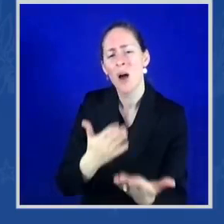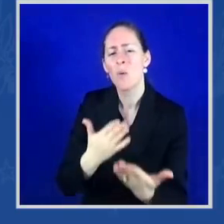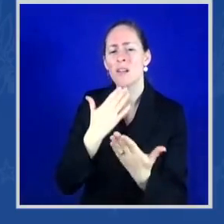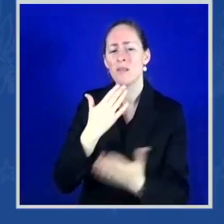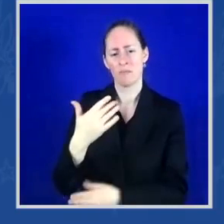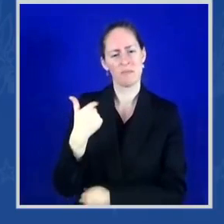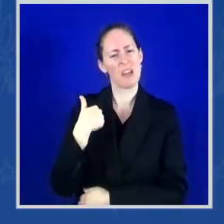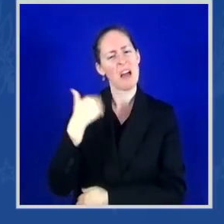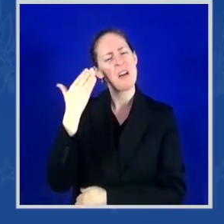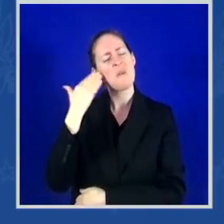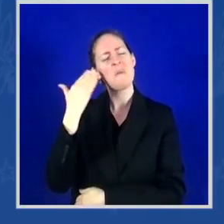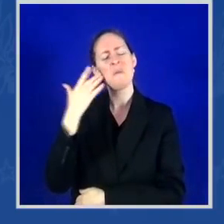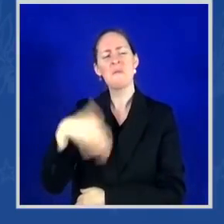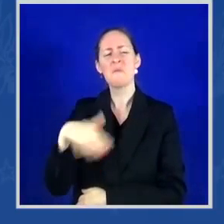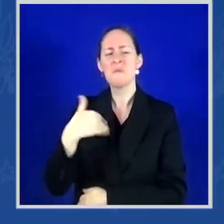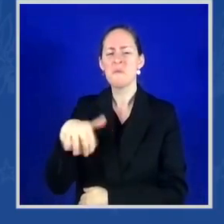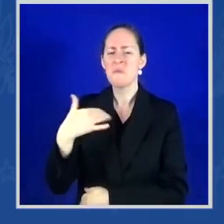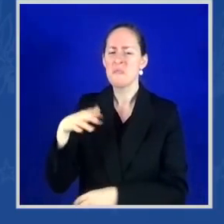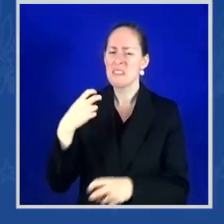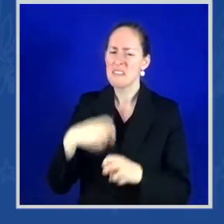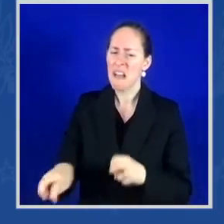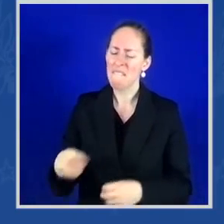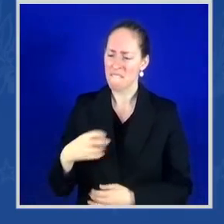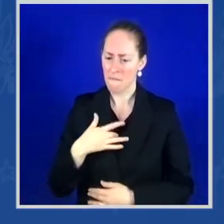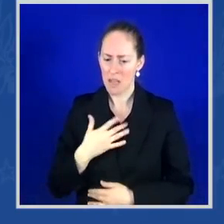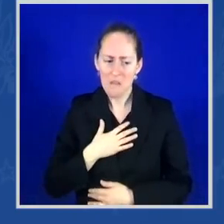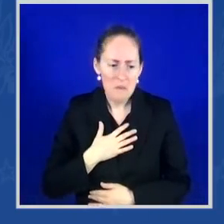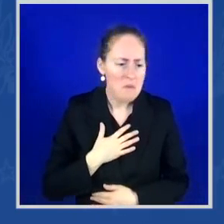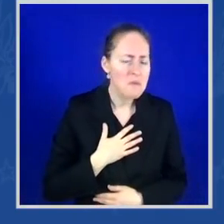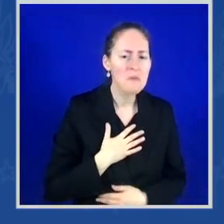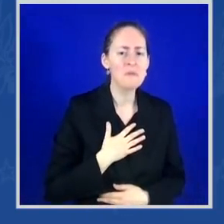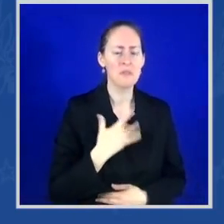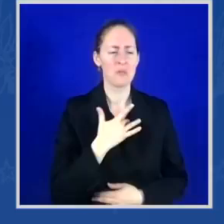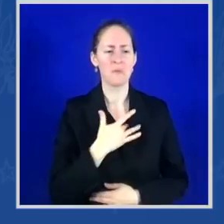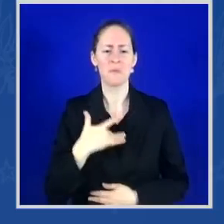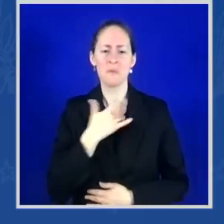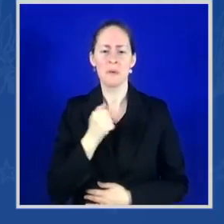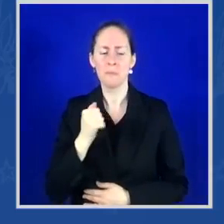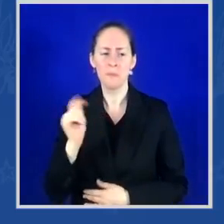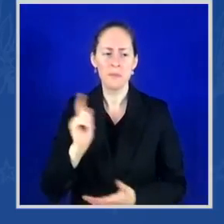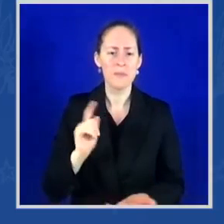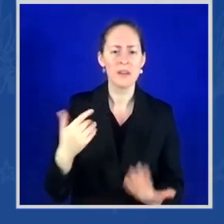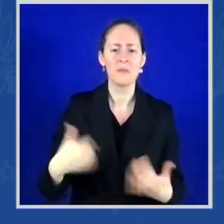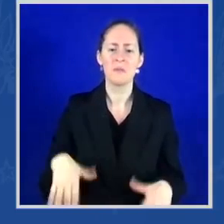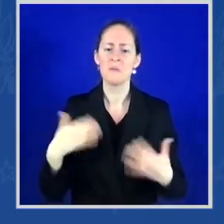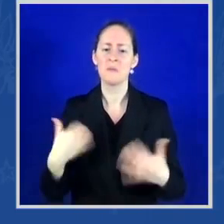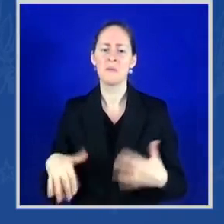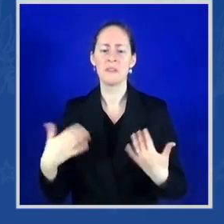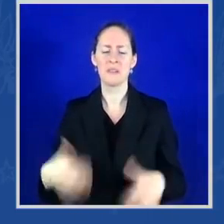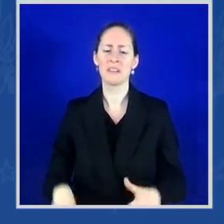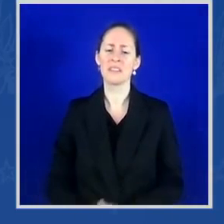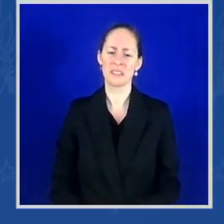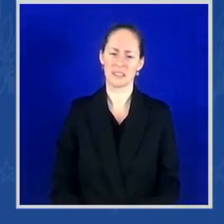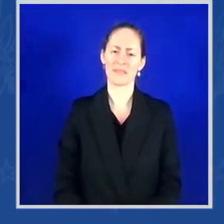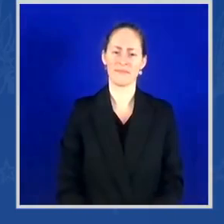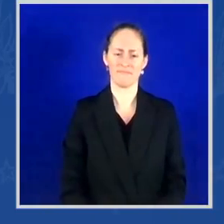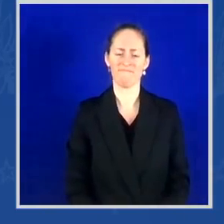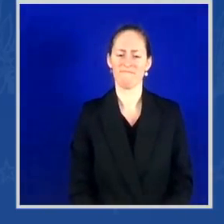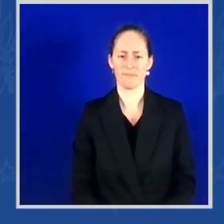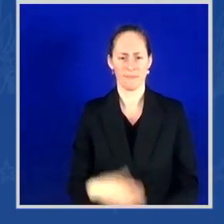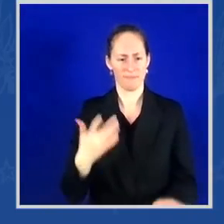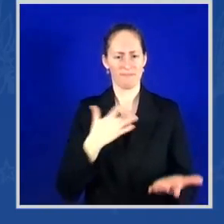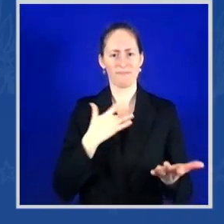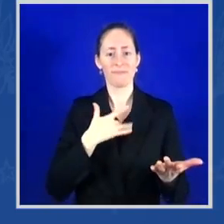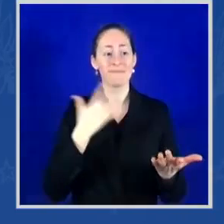your chest. It feels like you may get sucked into it and not come out. Greetings like this in gatherings